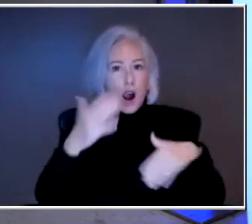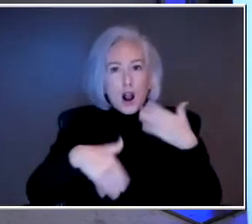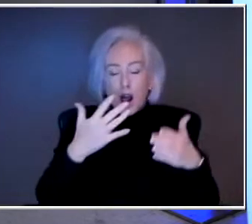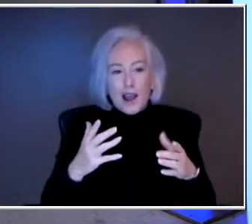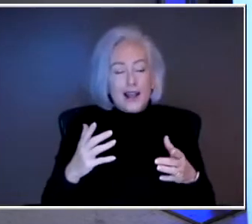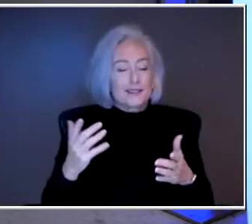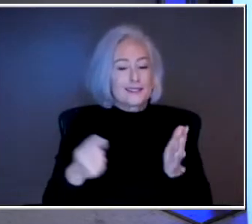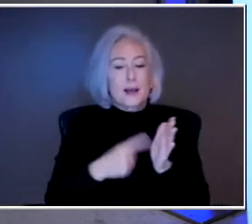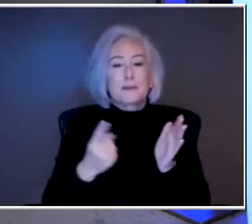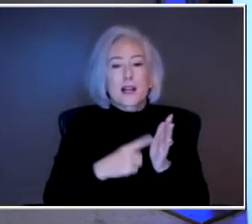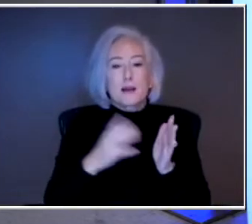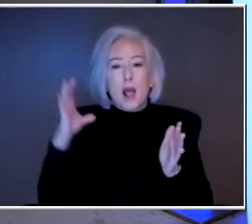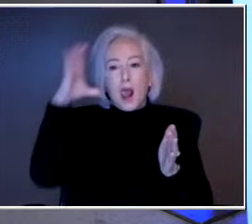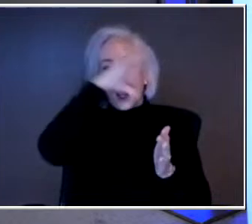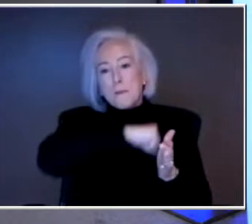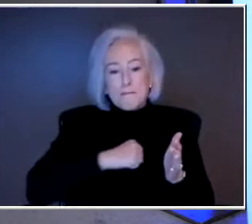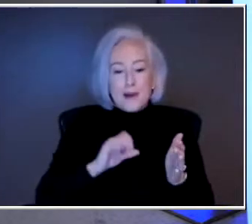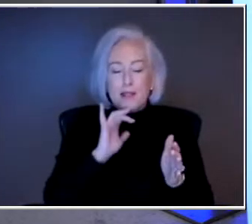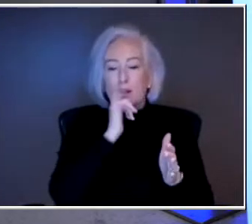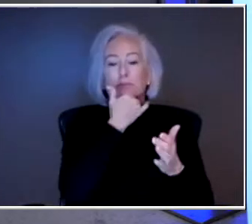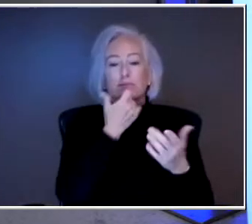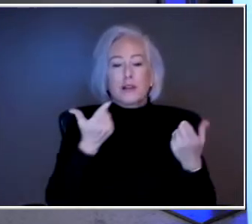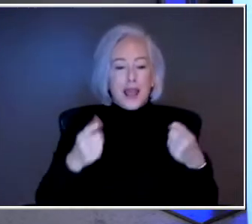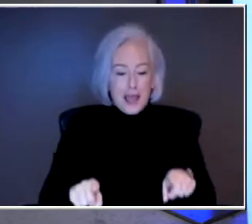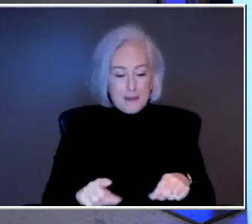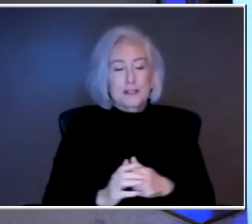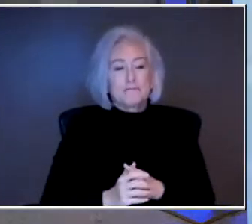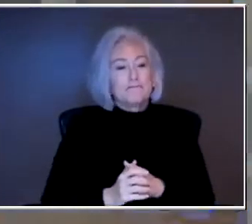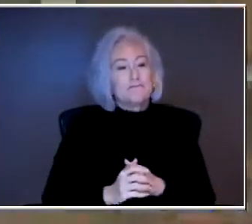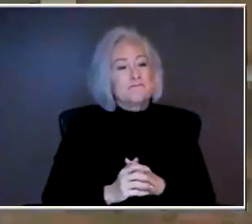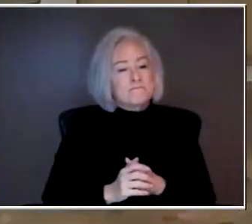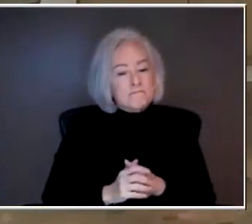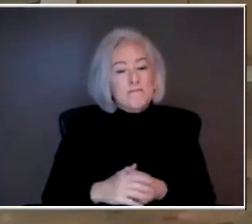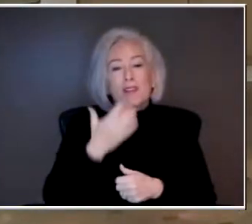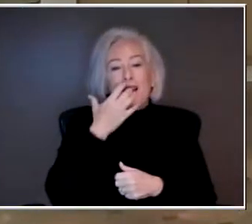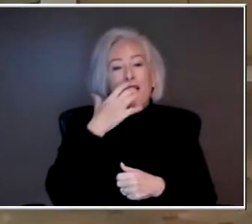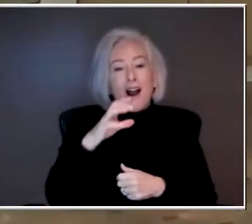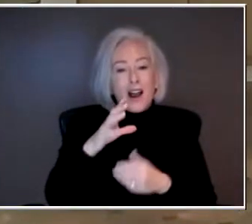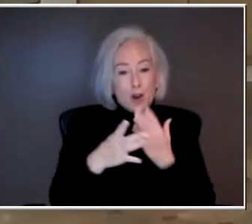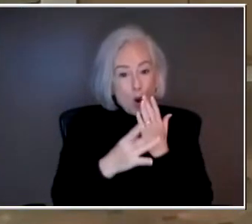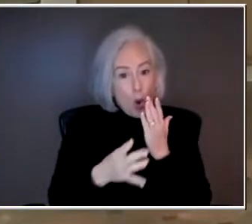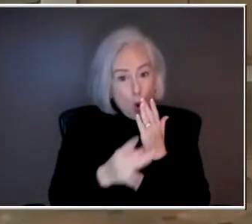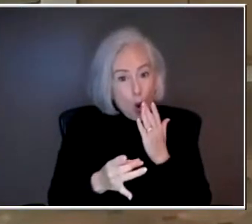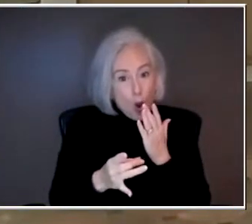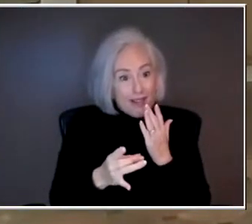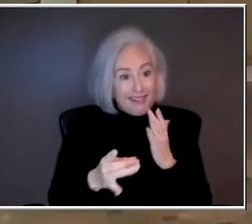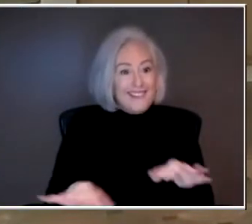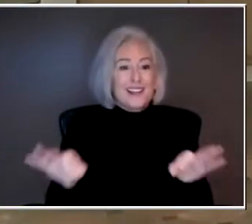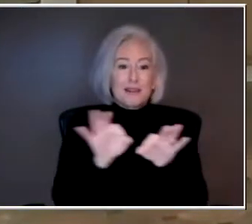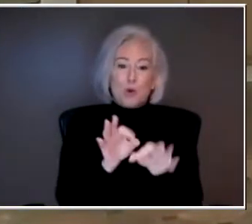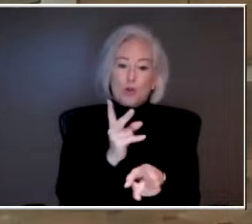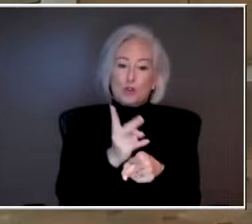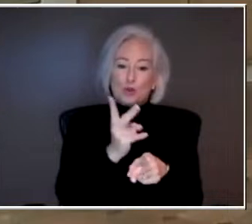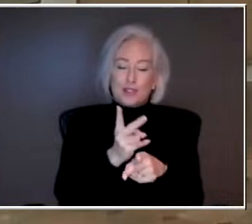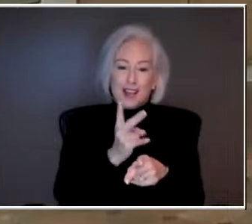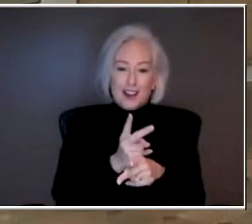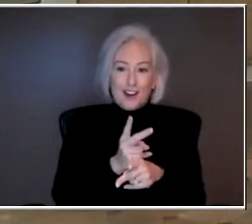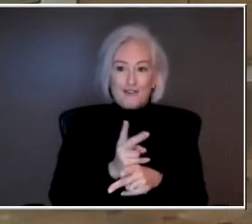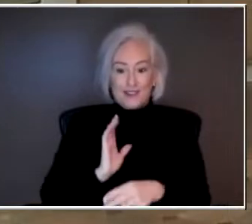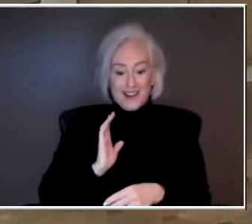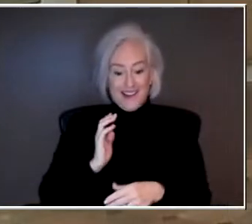go south really quick. Hot oil, as you mentioned, needs to be handled with care. And I know we do it. We fry our turkey every Thanksgiving. We